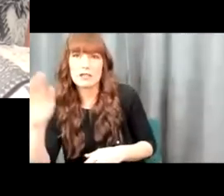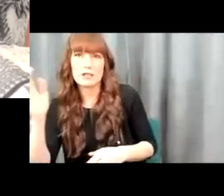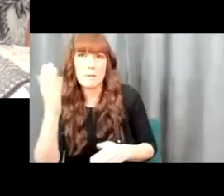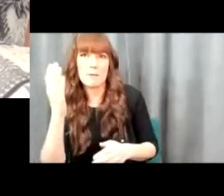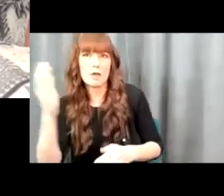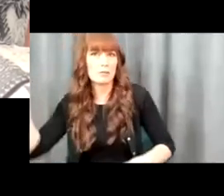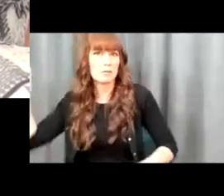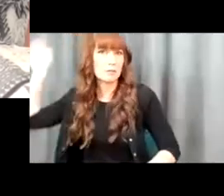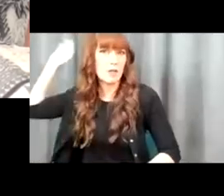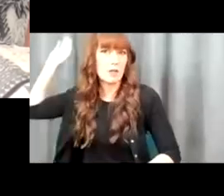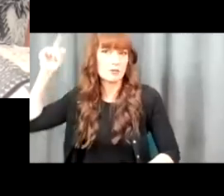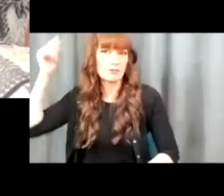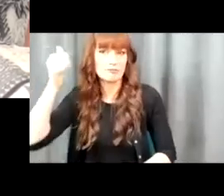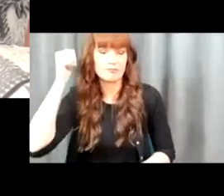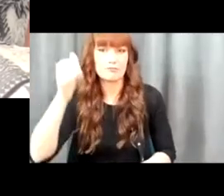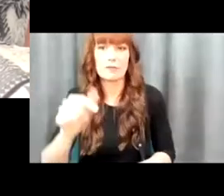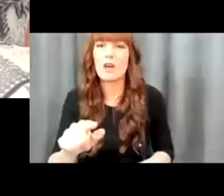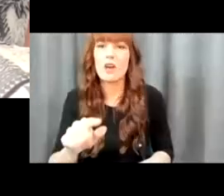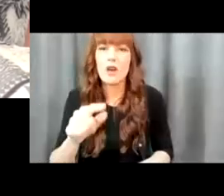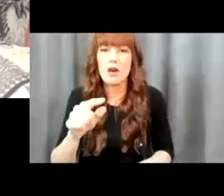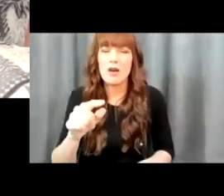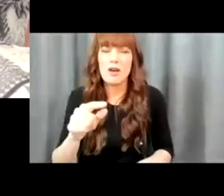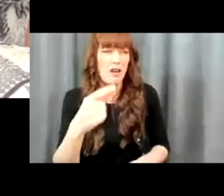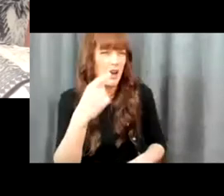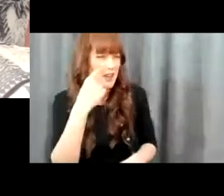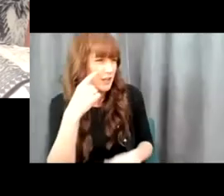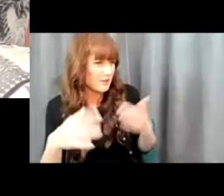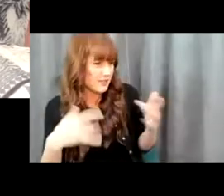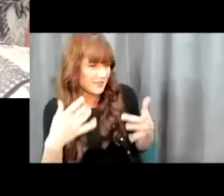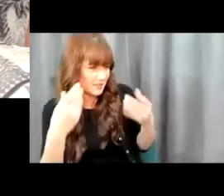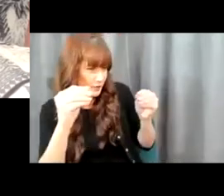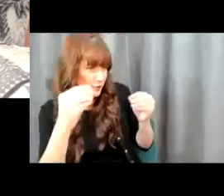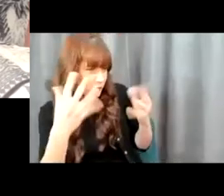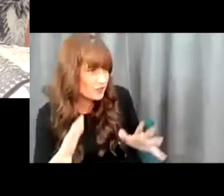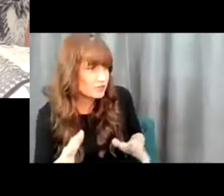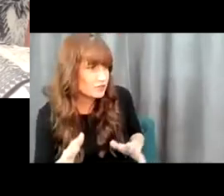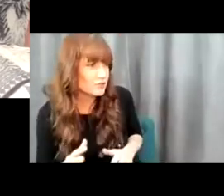mirror. I thought you'd be excited it was finally selling.